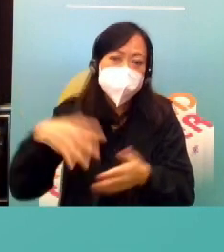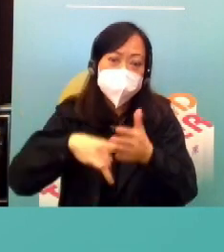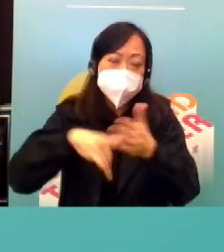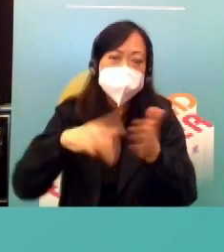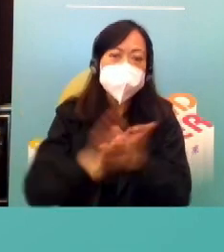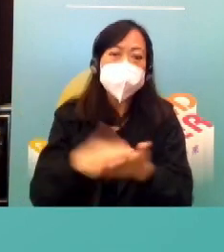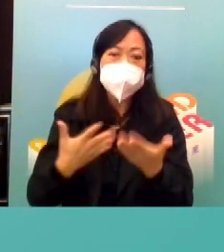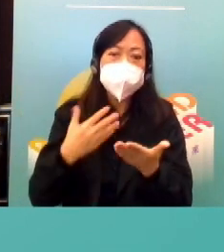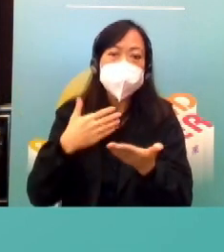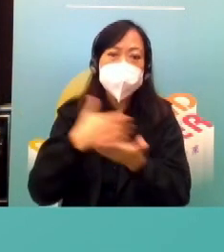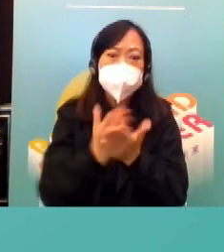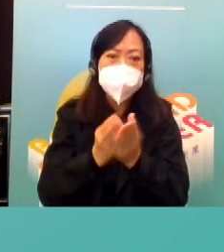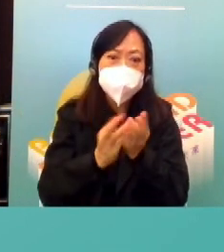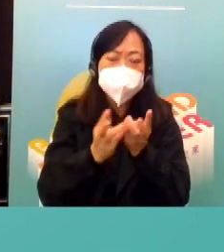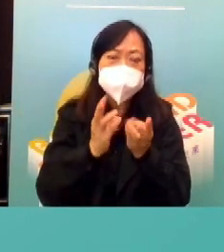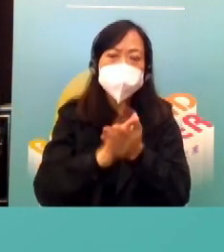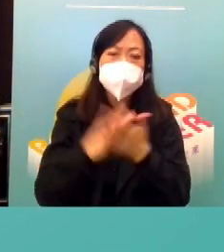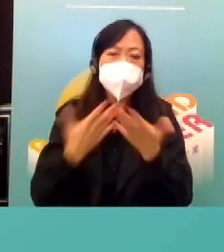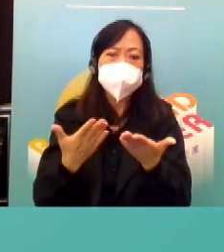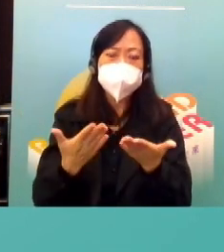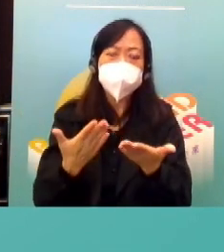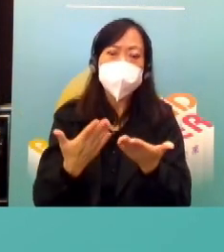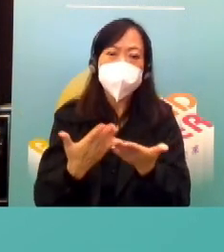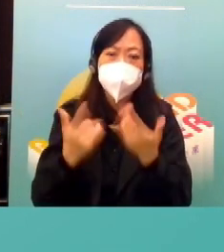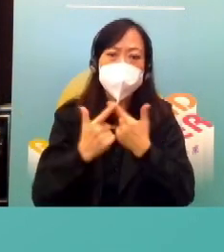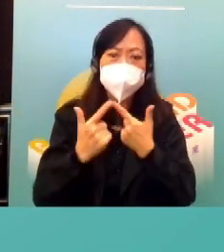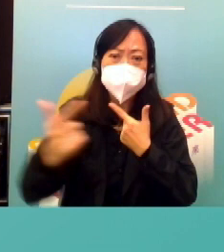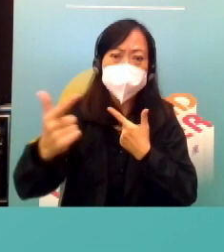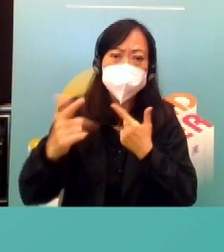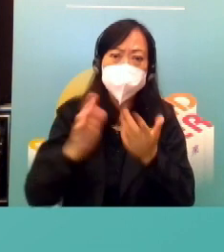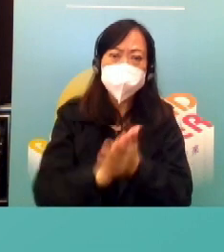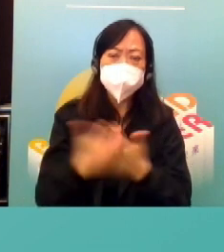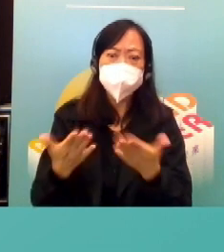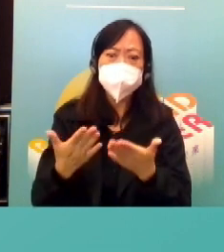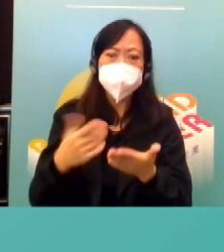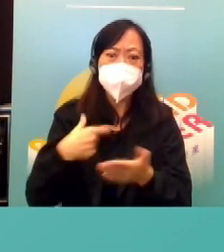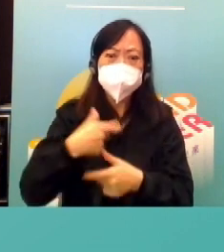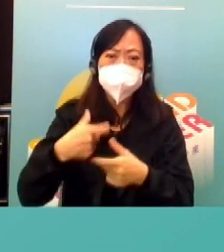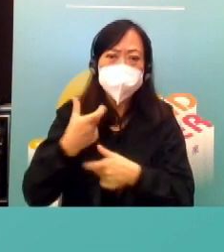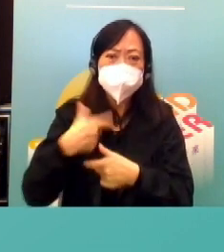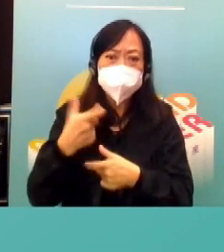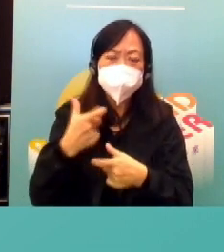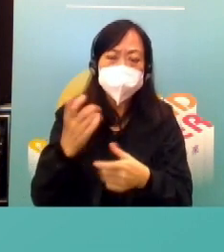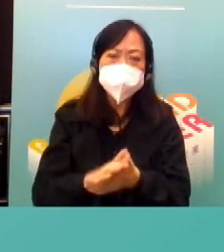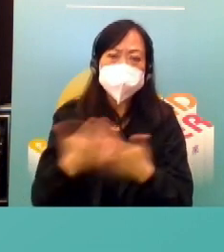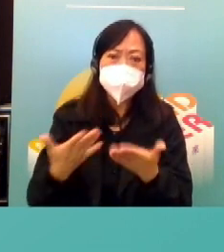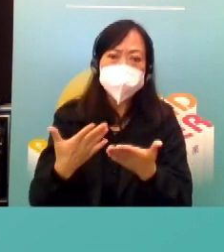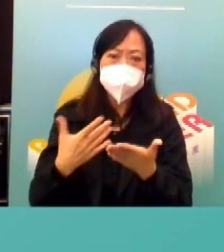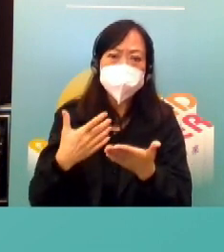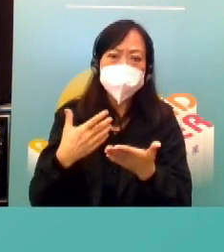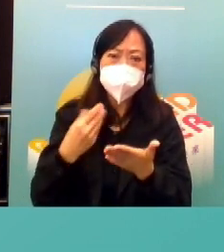long-term financial resources for NGO as well as for climate education